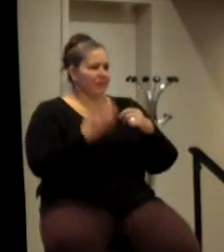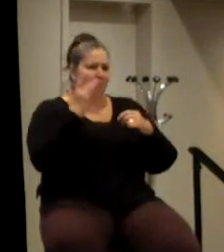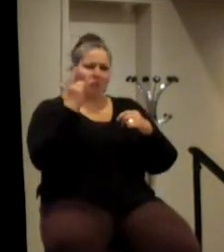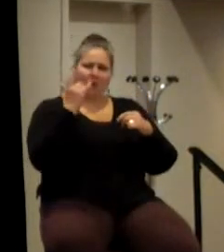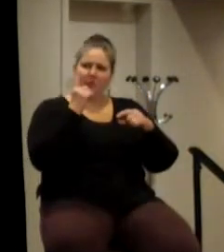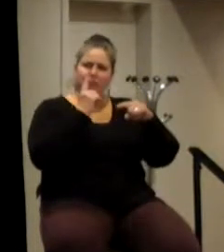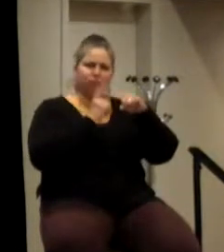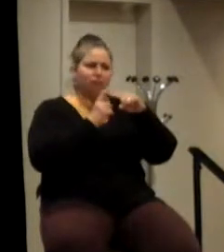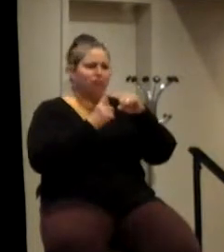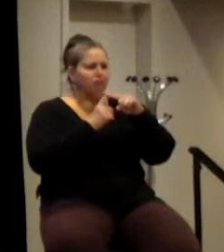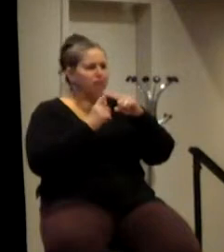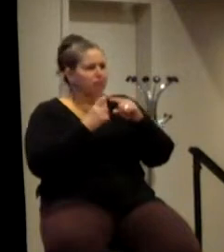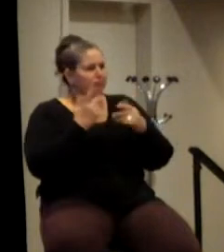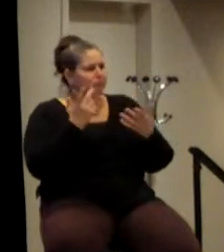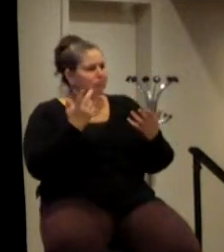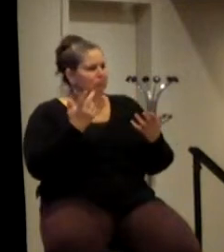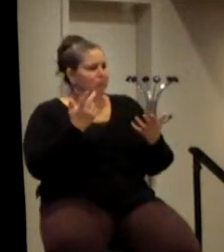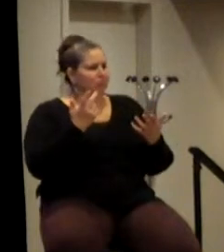right? So,